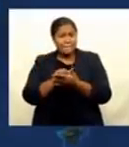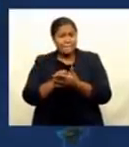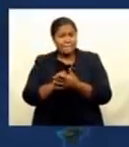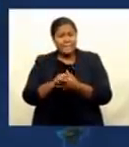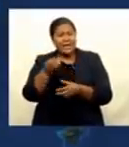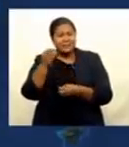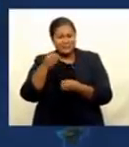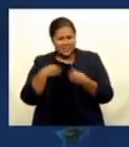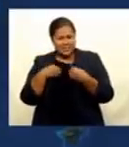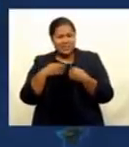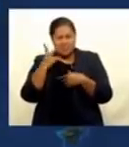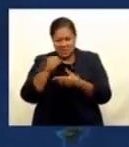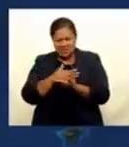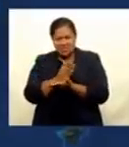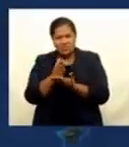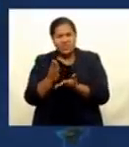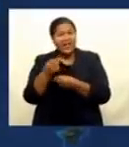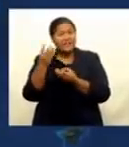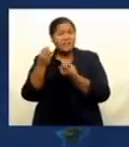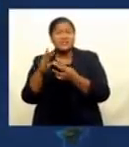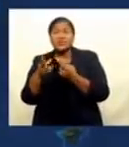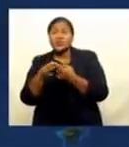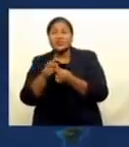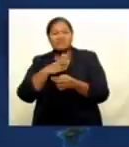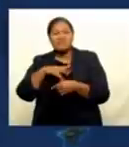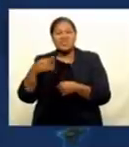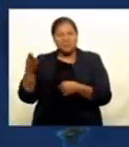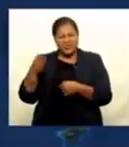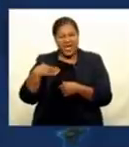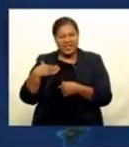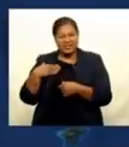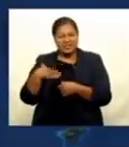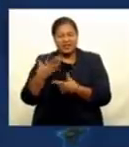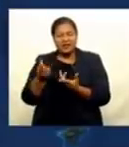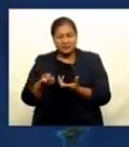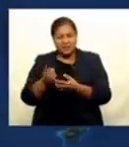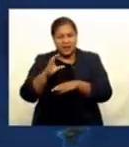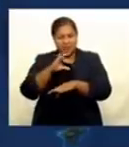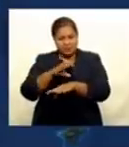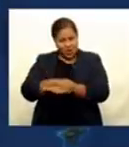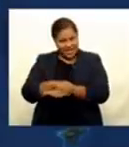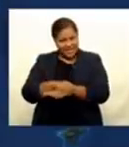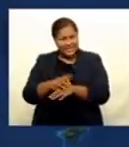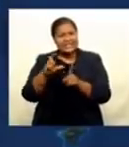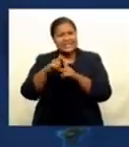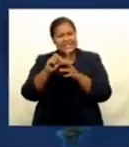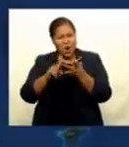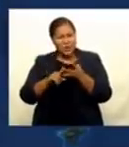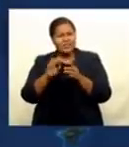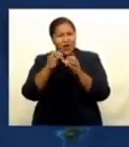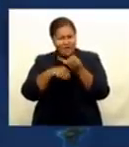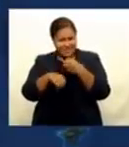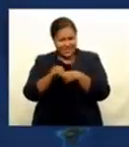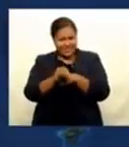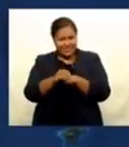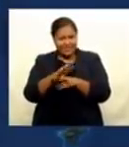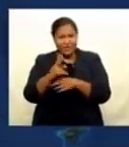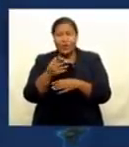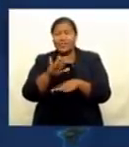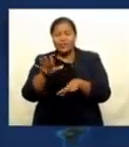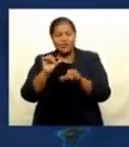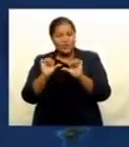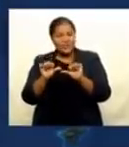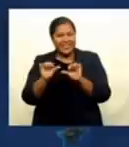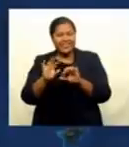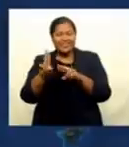sharing information with the Ministry of Health, Police, DO's office on how to tackle or protect their family members,